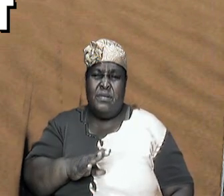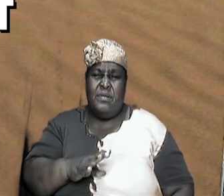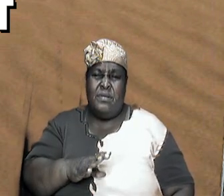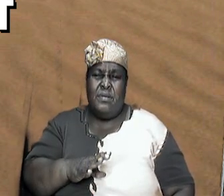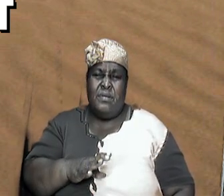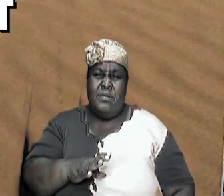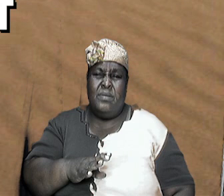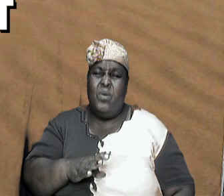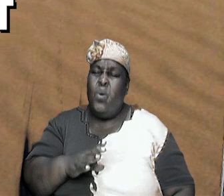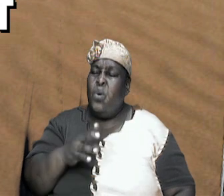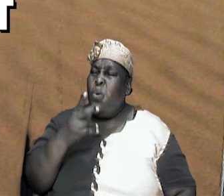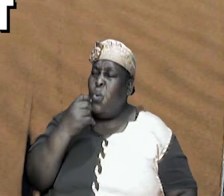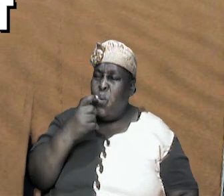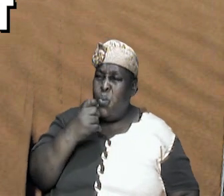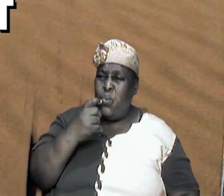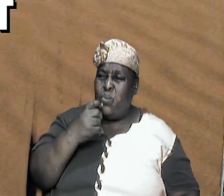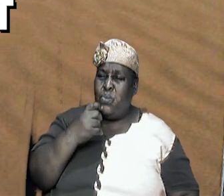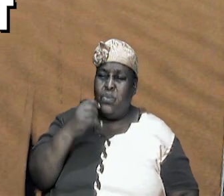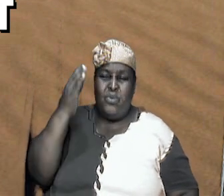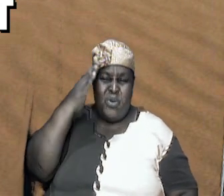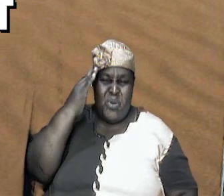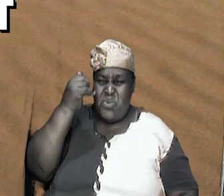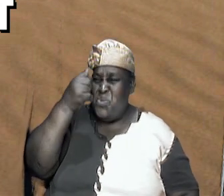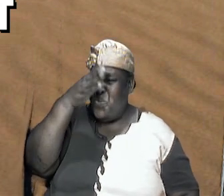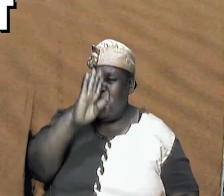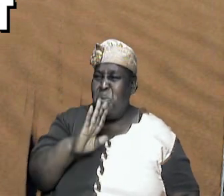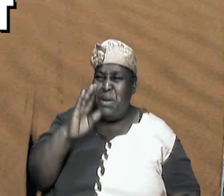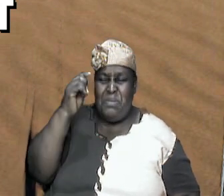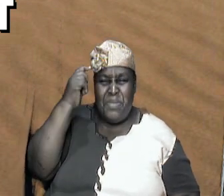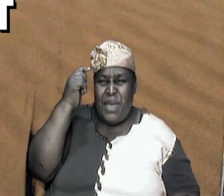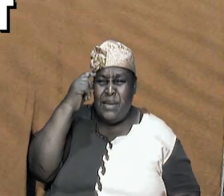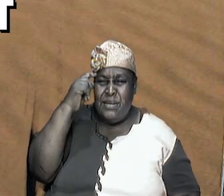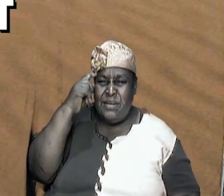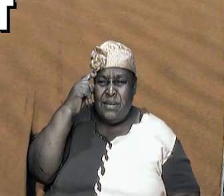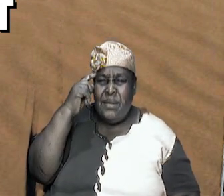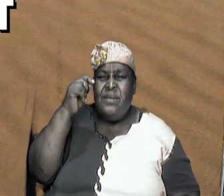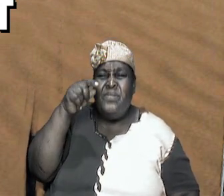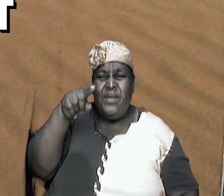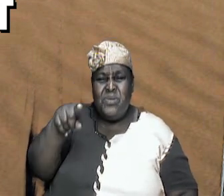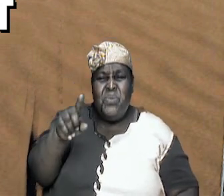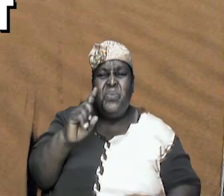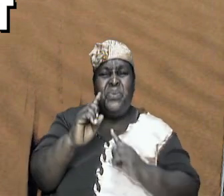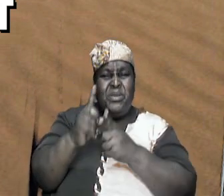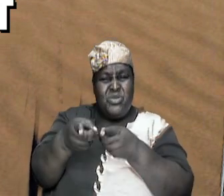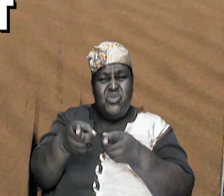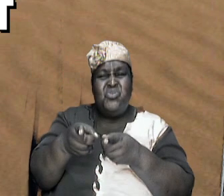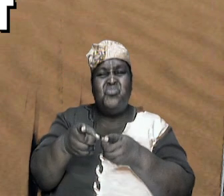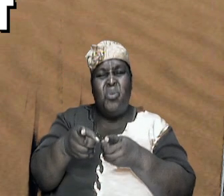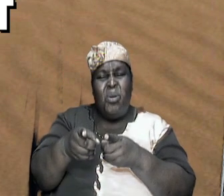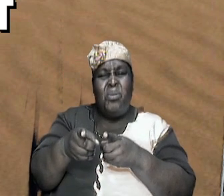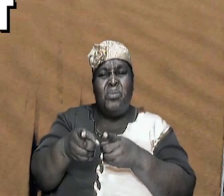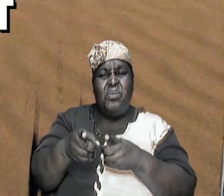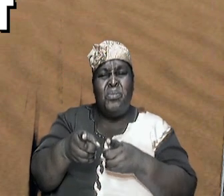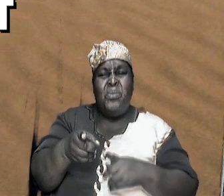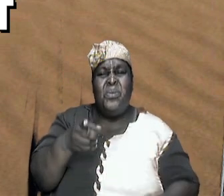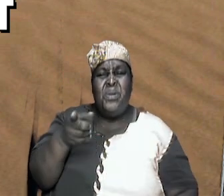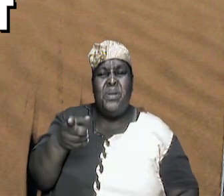He's saying, who really know the mind of the Lord that he may instruct him?